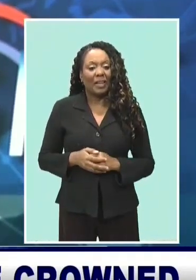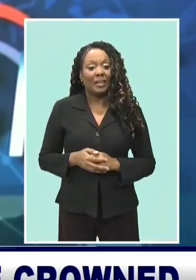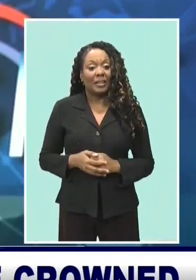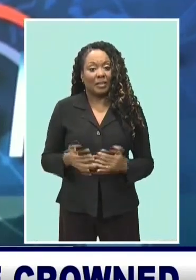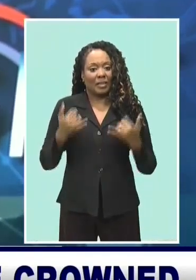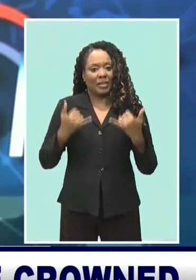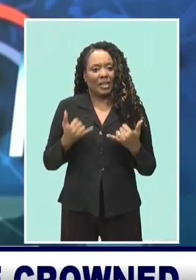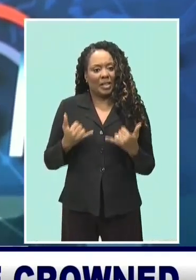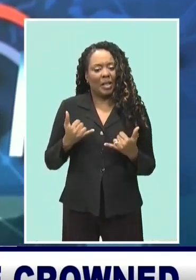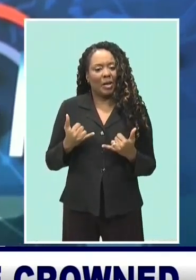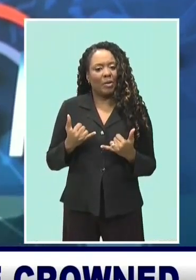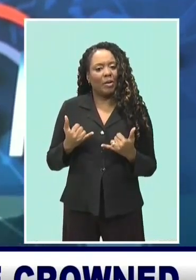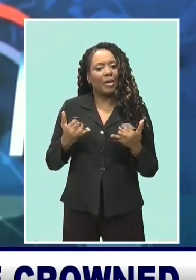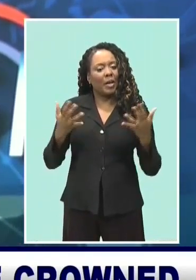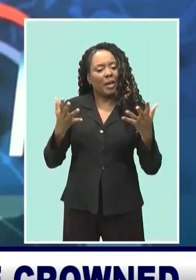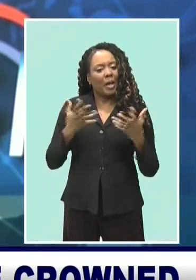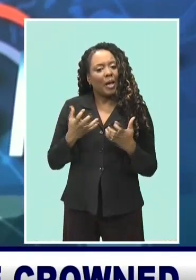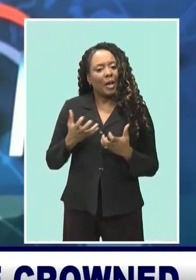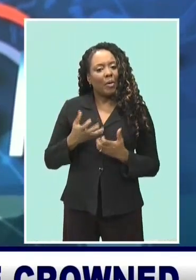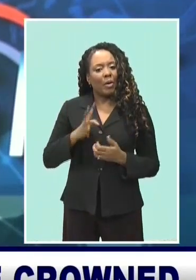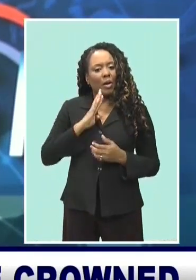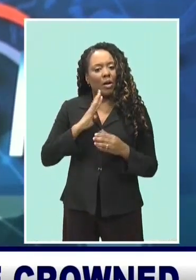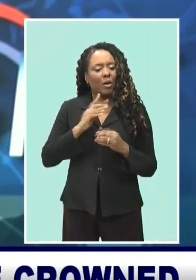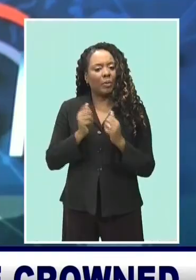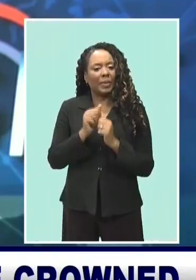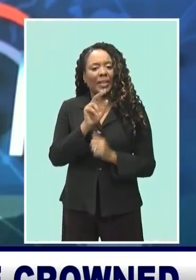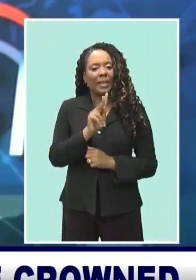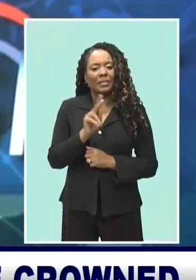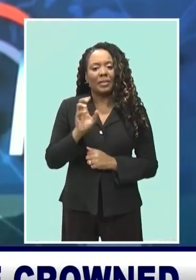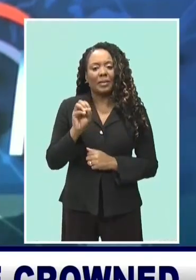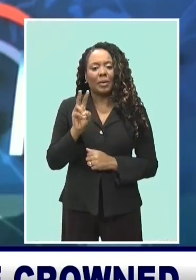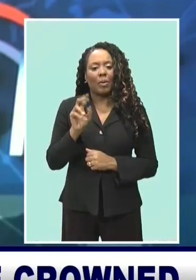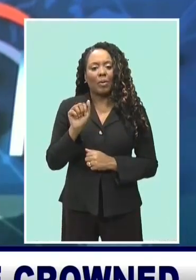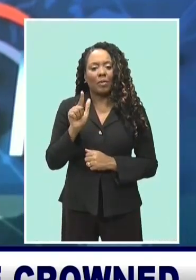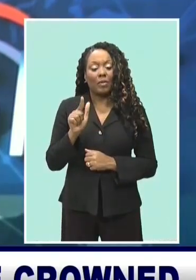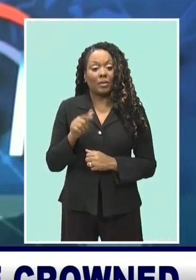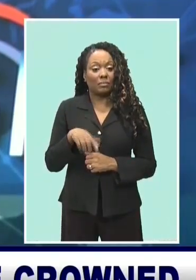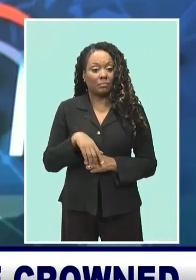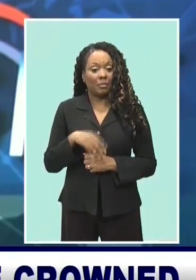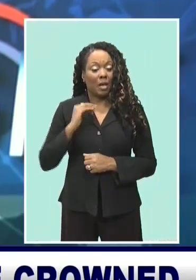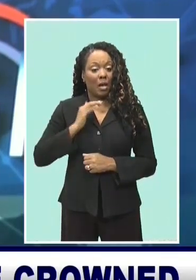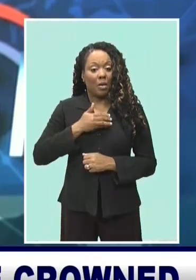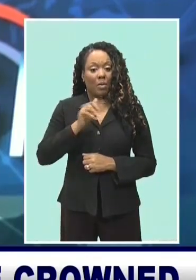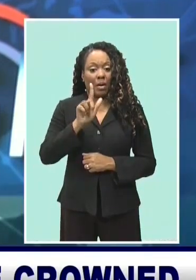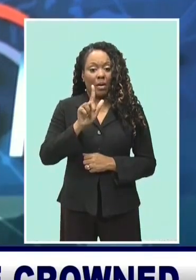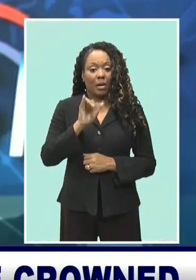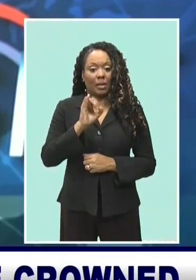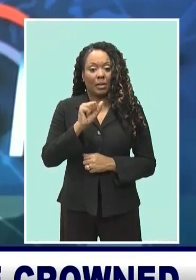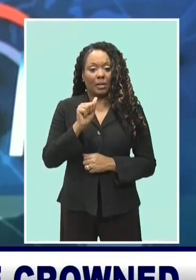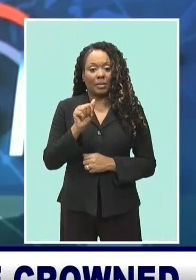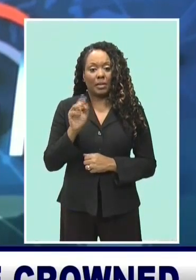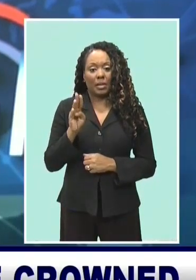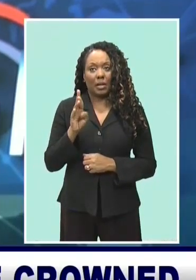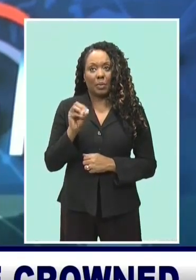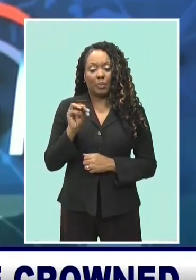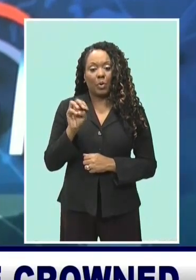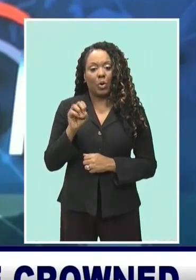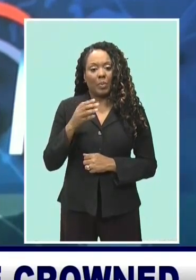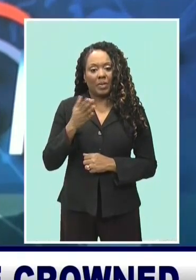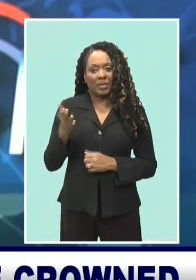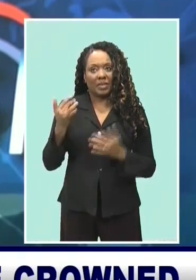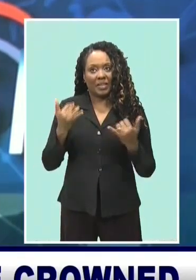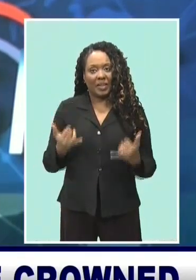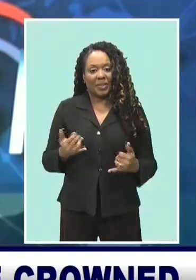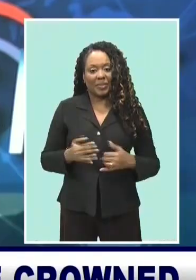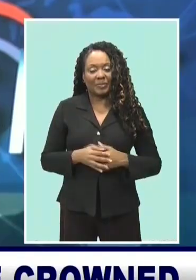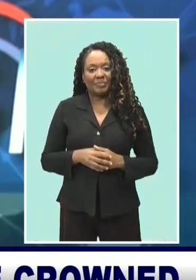where we begin this evening by taking you to the venue, Kensington Oval, where our very own Lisa Broom is standing by live. Good evening to you,